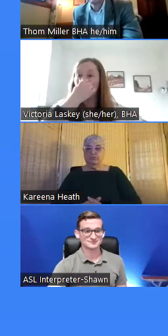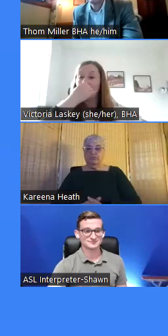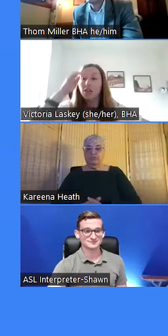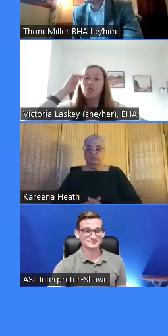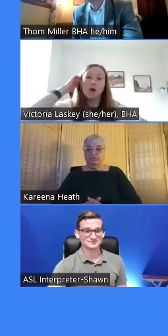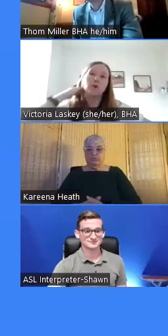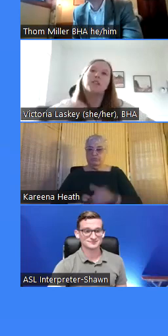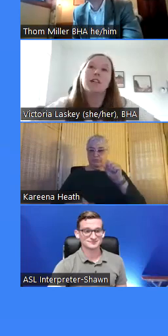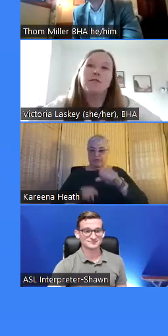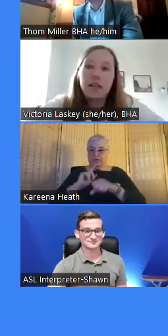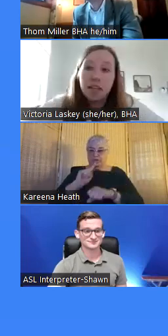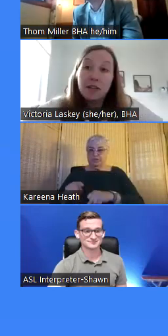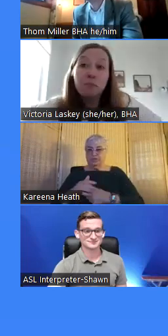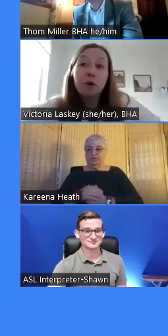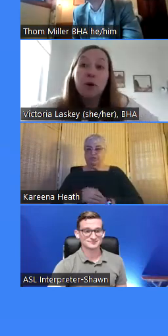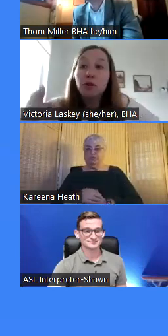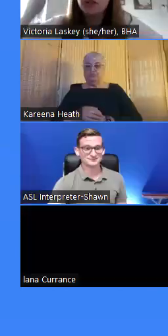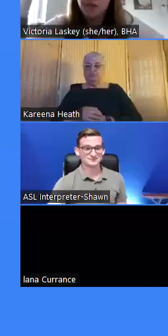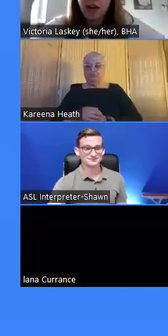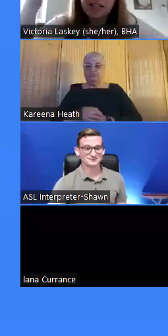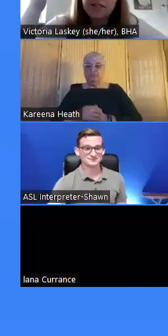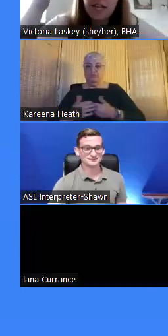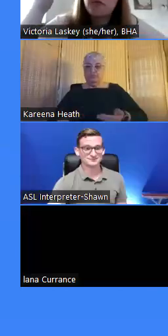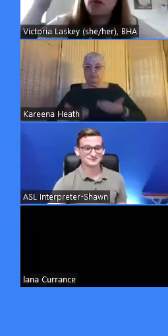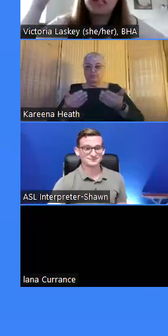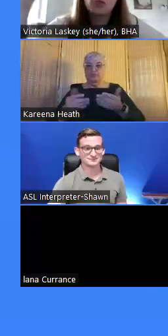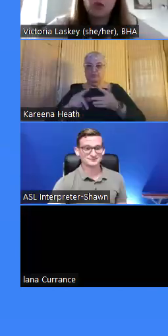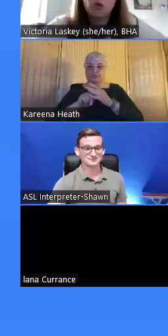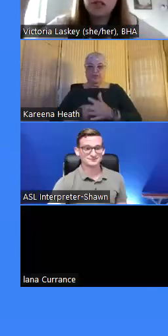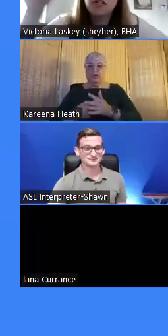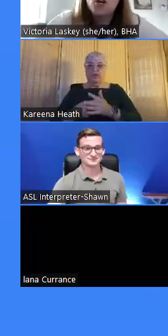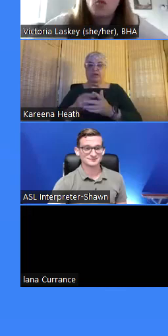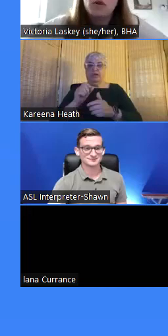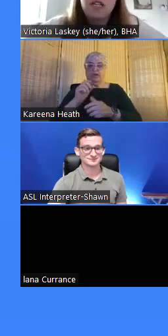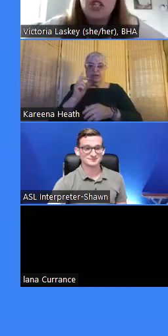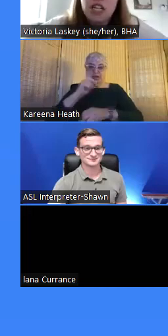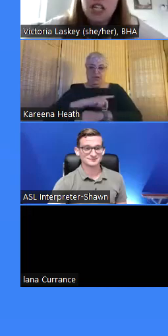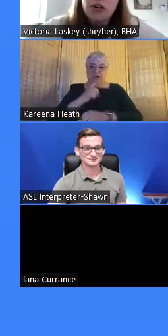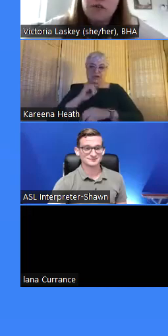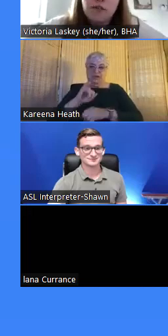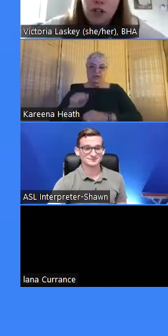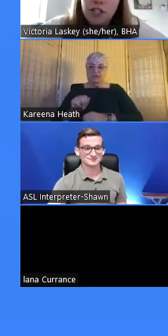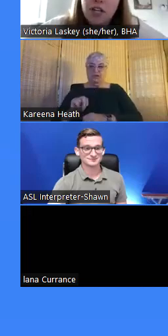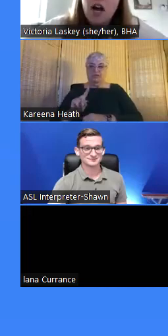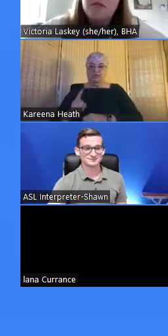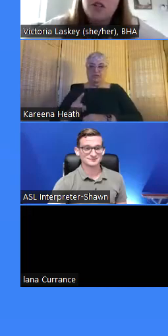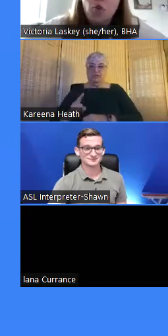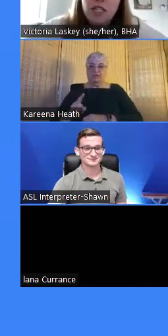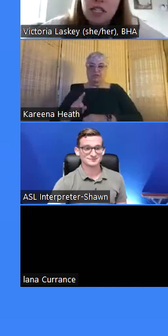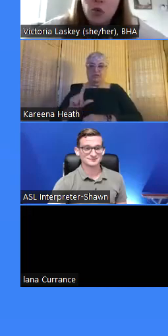Absolutely. So the proposed effective date for these rules will be January 1st